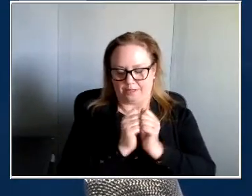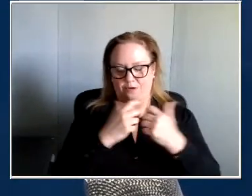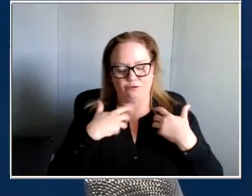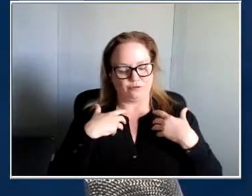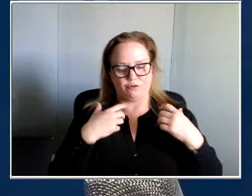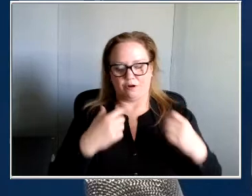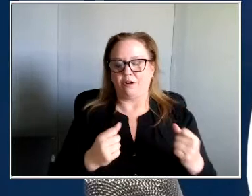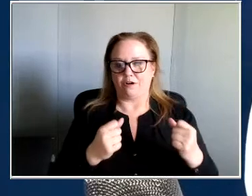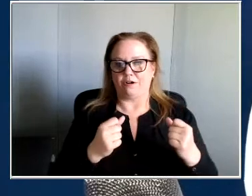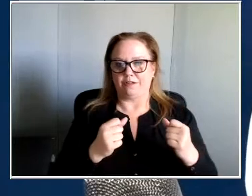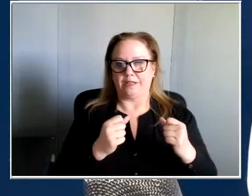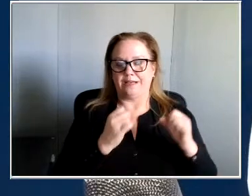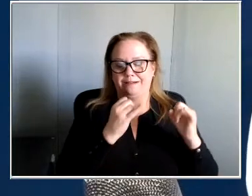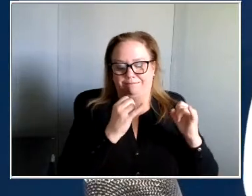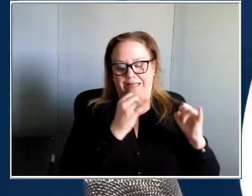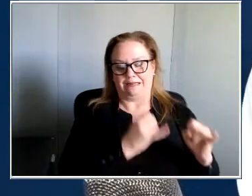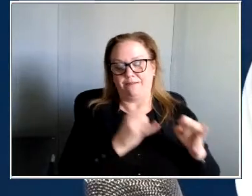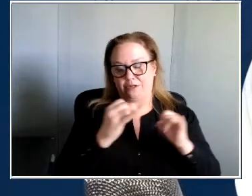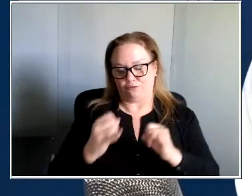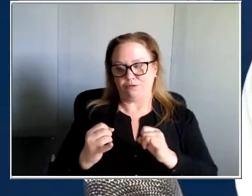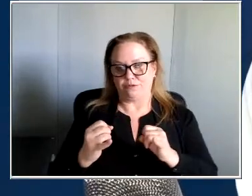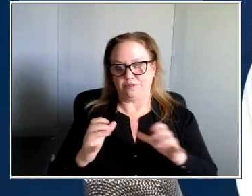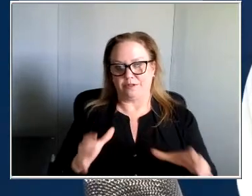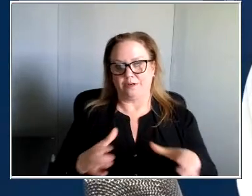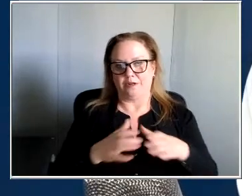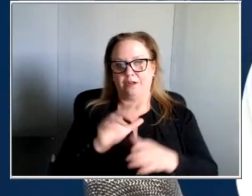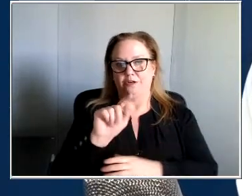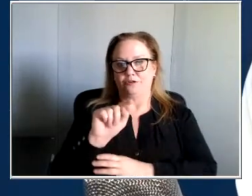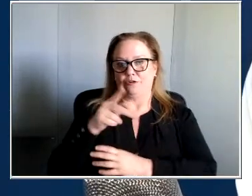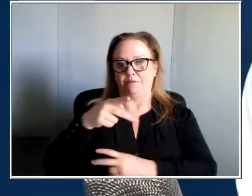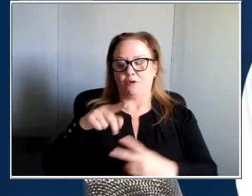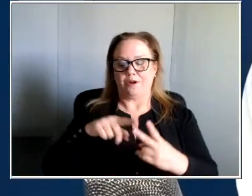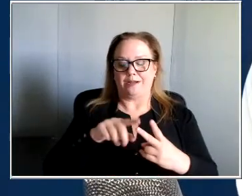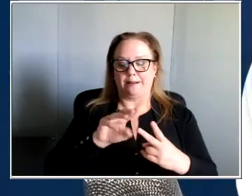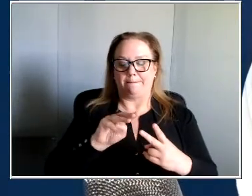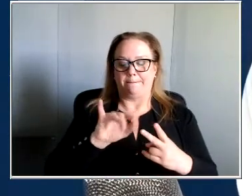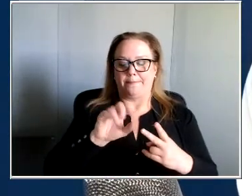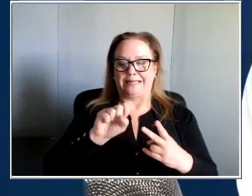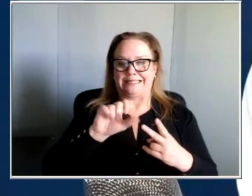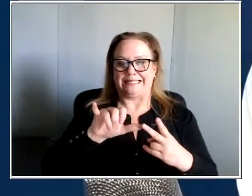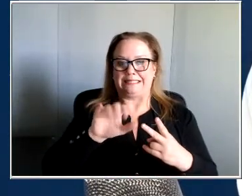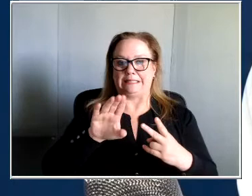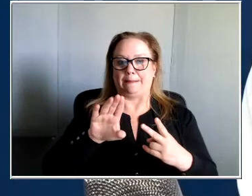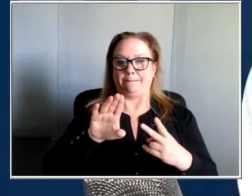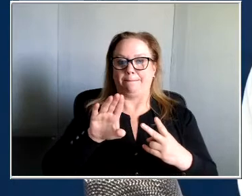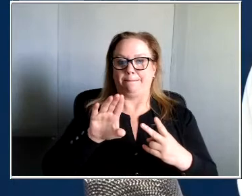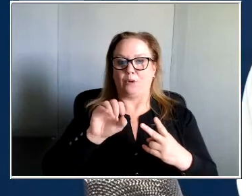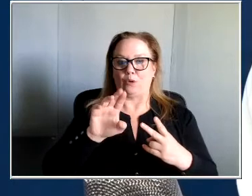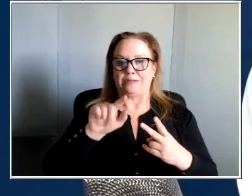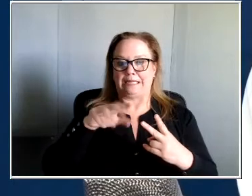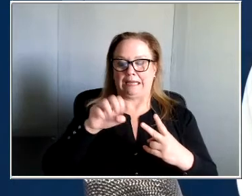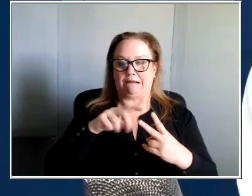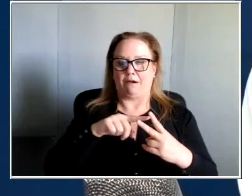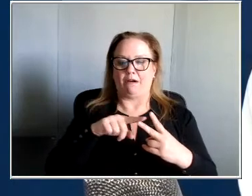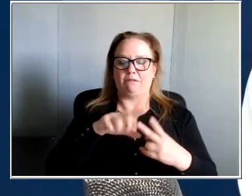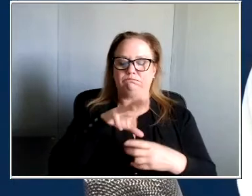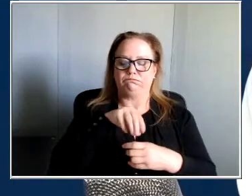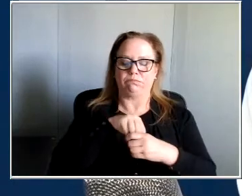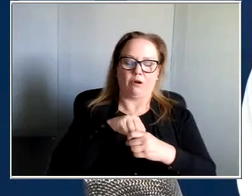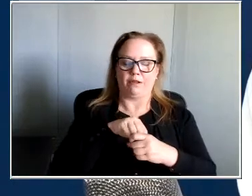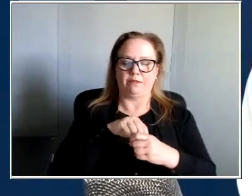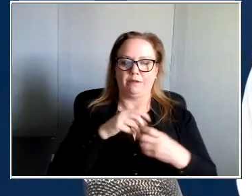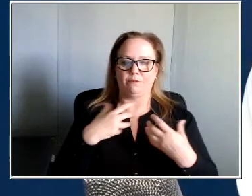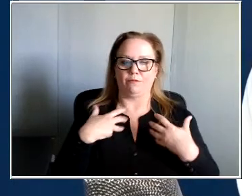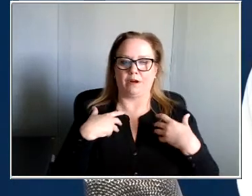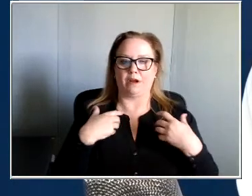us are as individuals. Just like Turning Point and Missy's Boutique, and are part of the woven fabric of recovery when